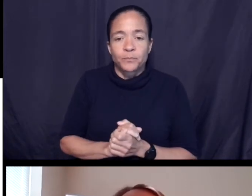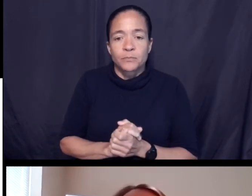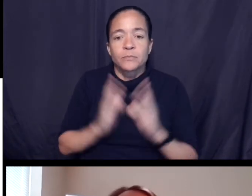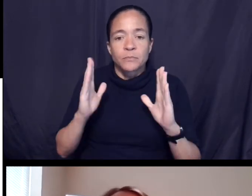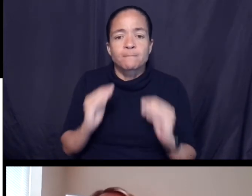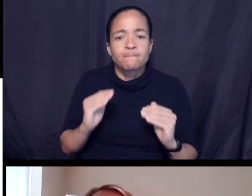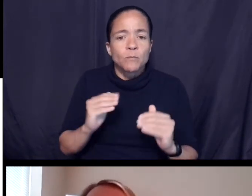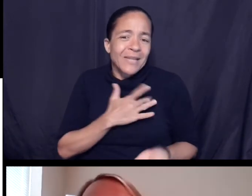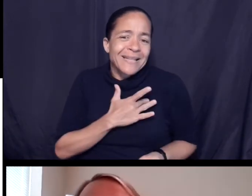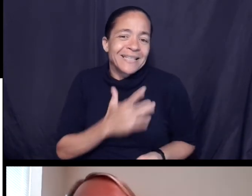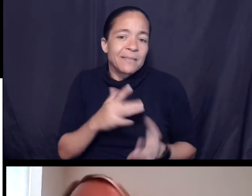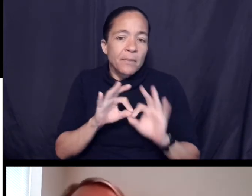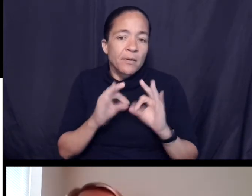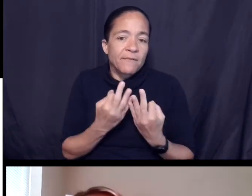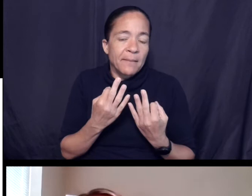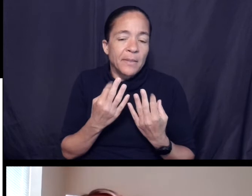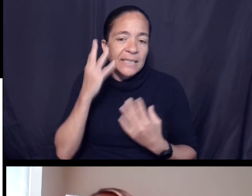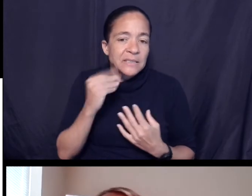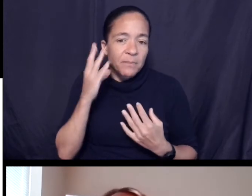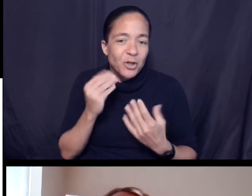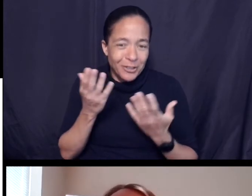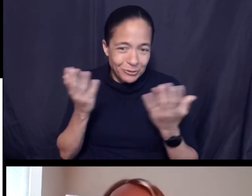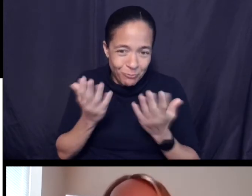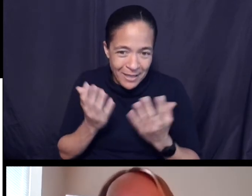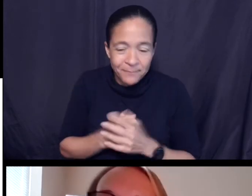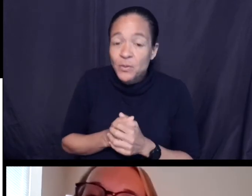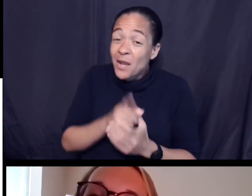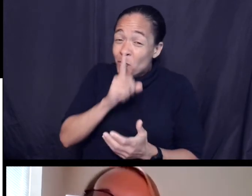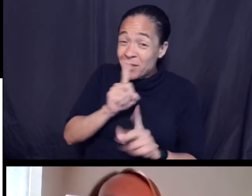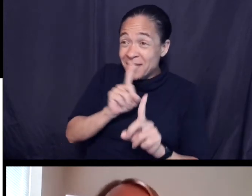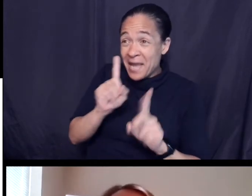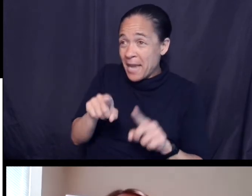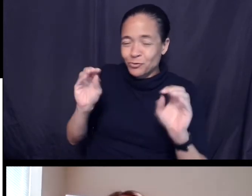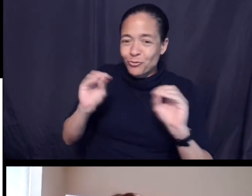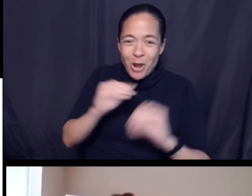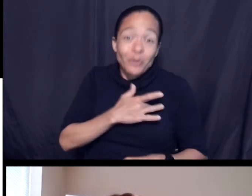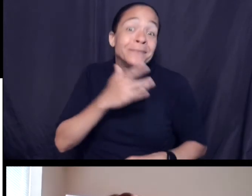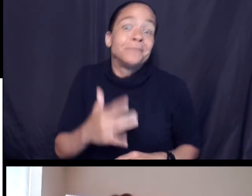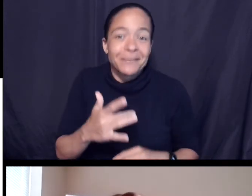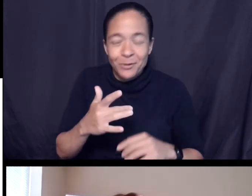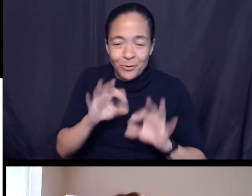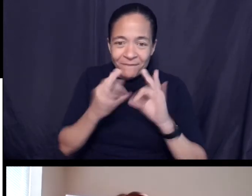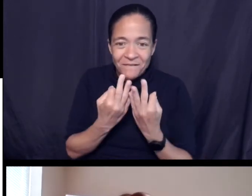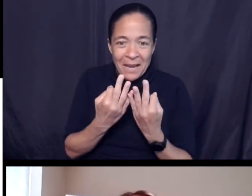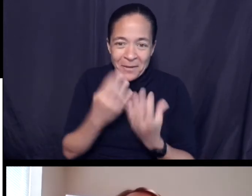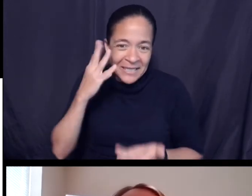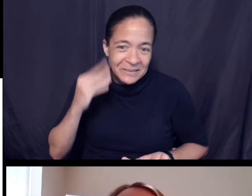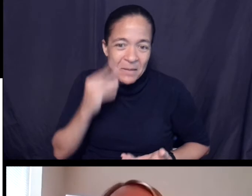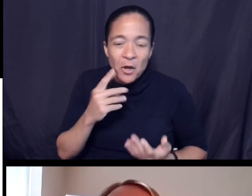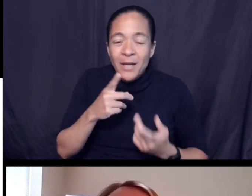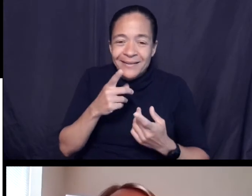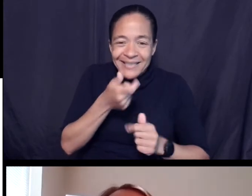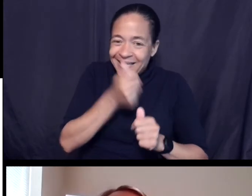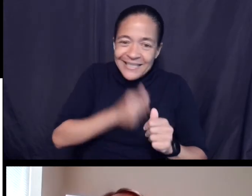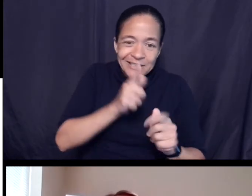So what is the typical family experience? Well, the answer is there is no typical family experience. I think that they're all a little bit unique and all a little